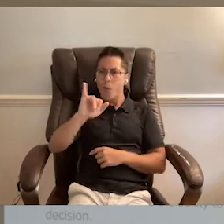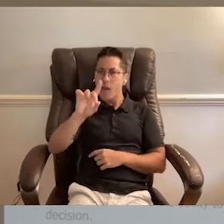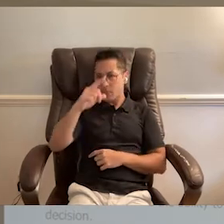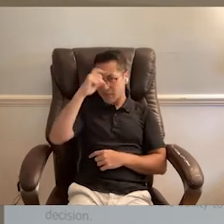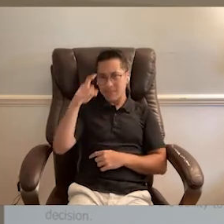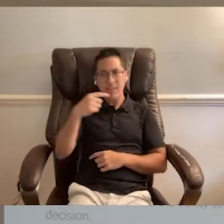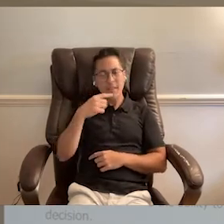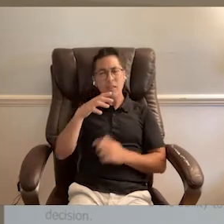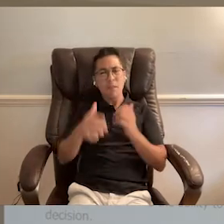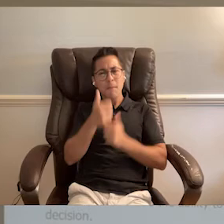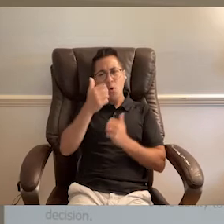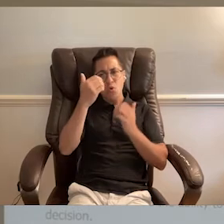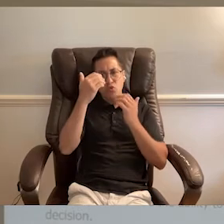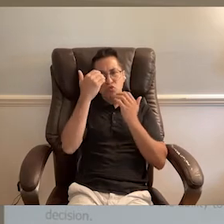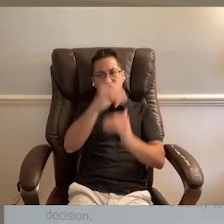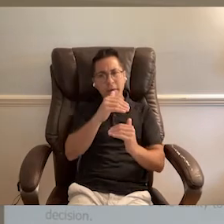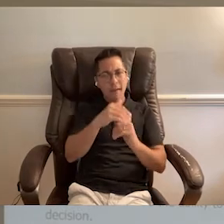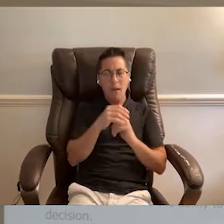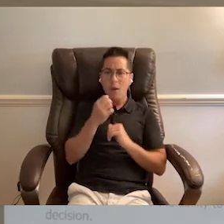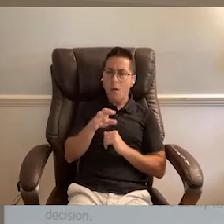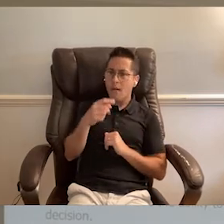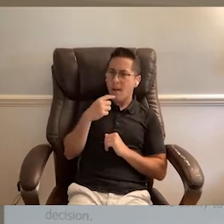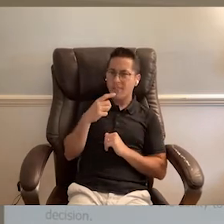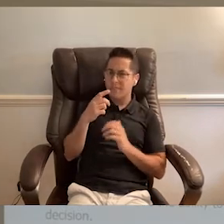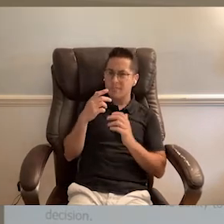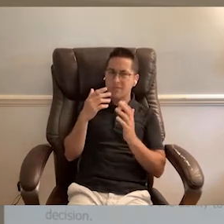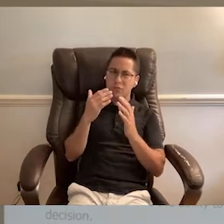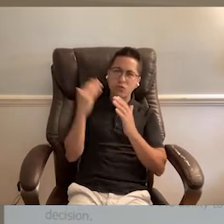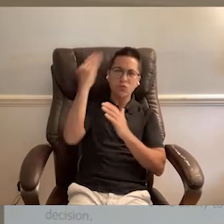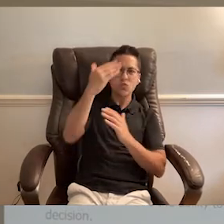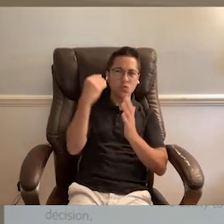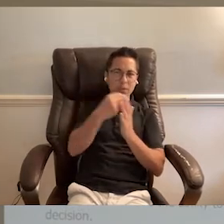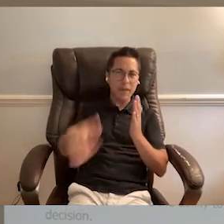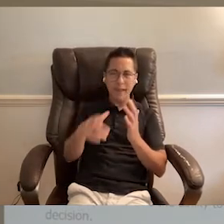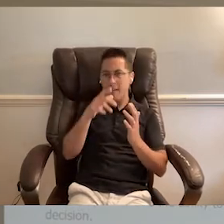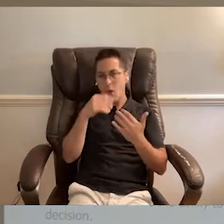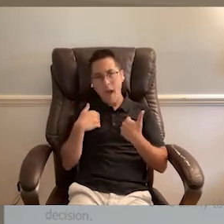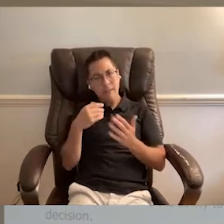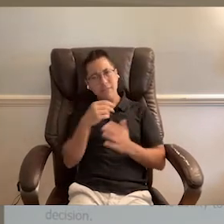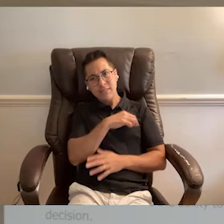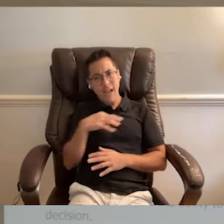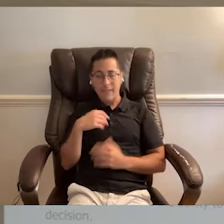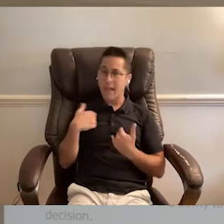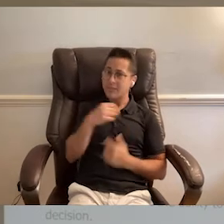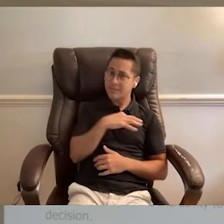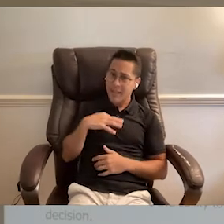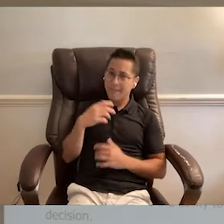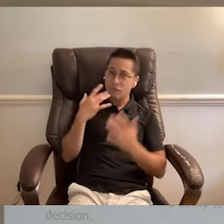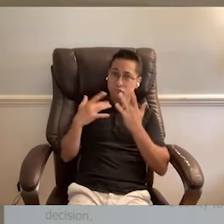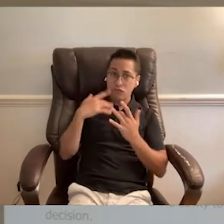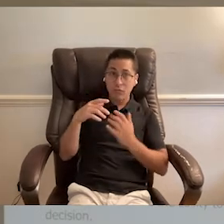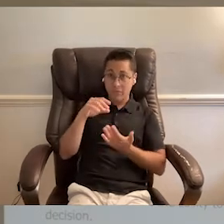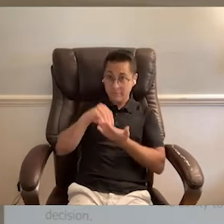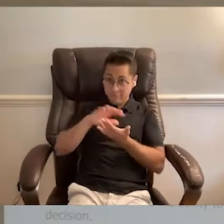can do. Or they say it's too expensive, we don't have the staff, we have a staff shortage. Get all that in writing, because